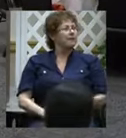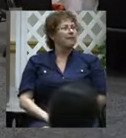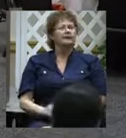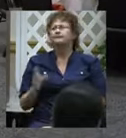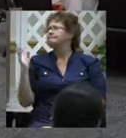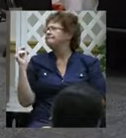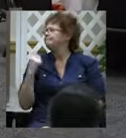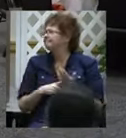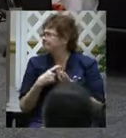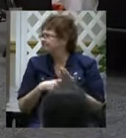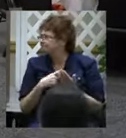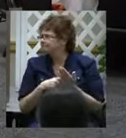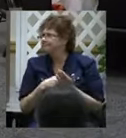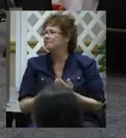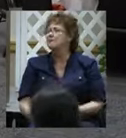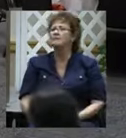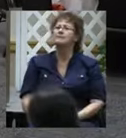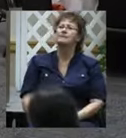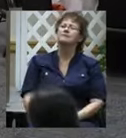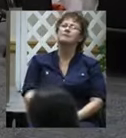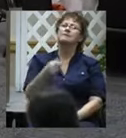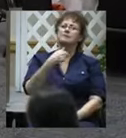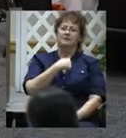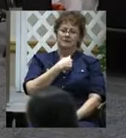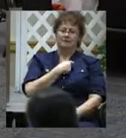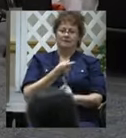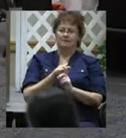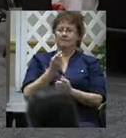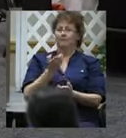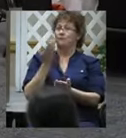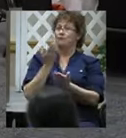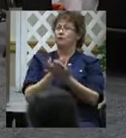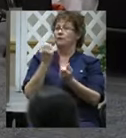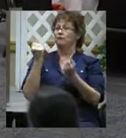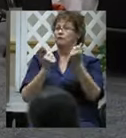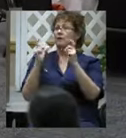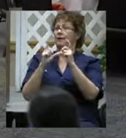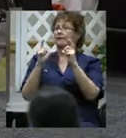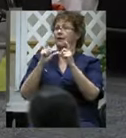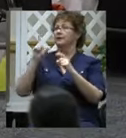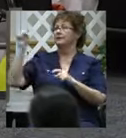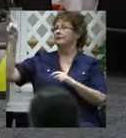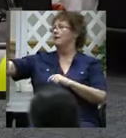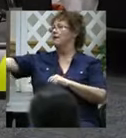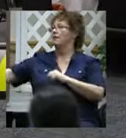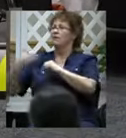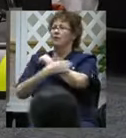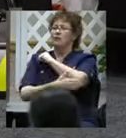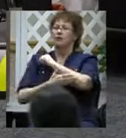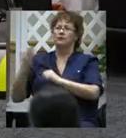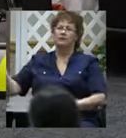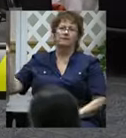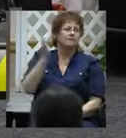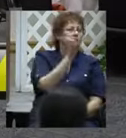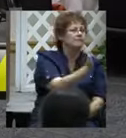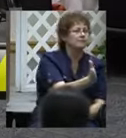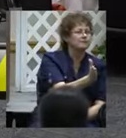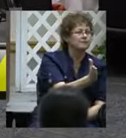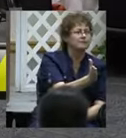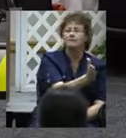So say they need to show proof their driver's license in another country to be able